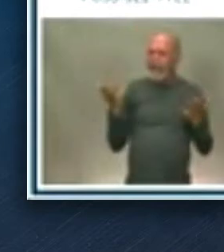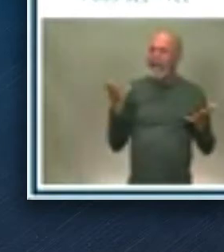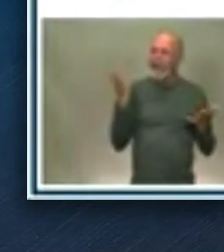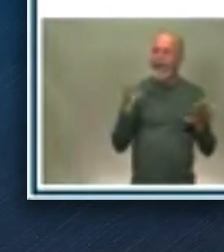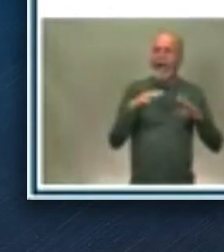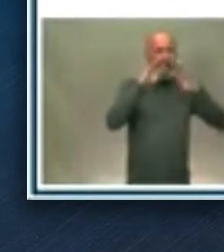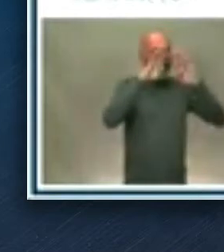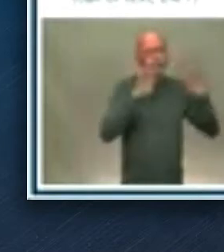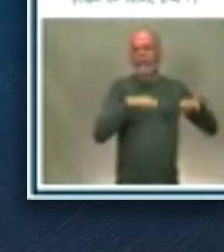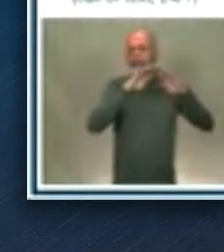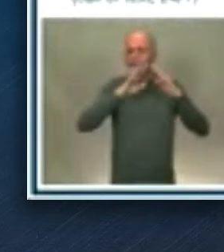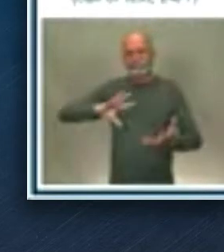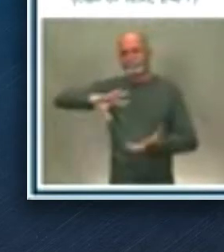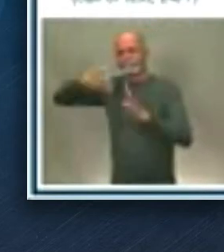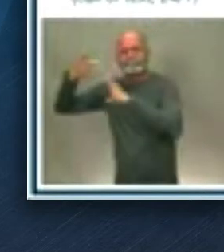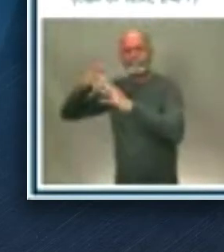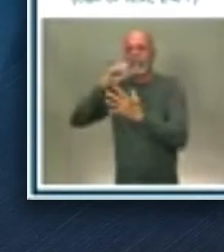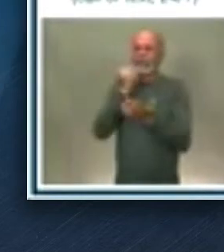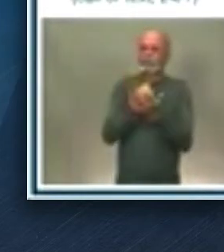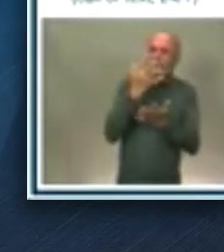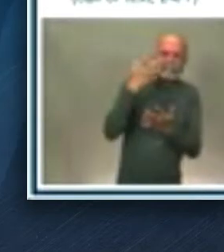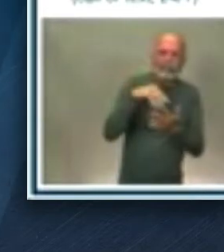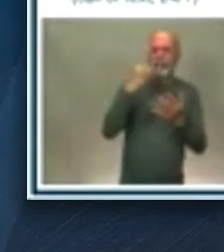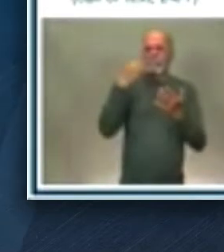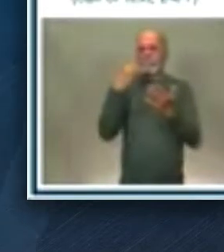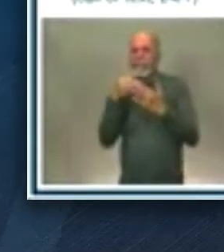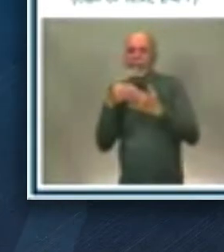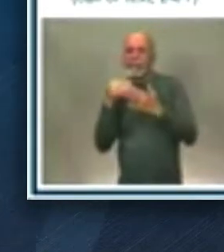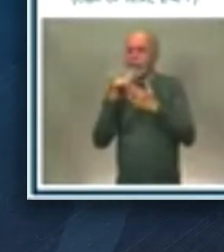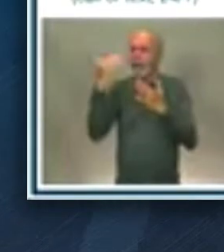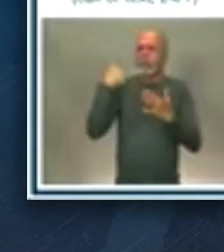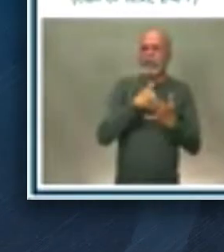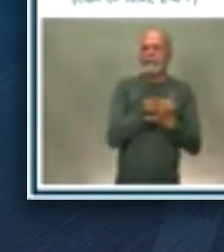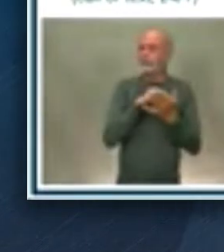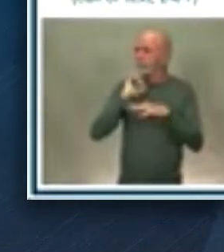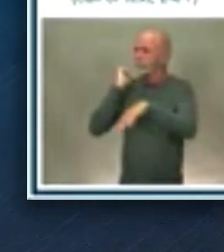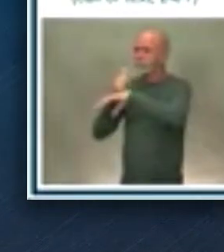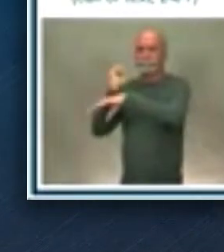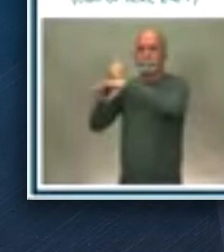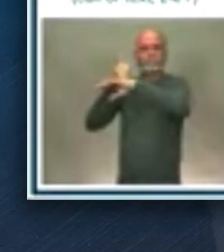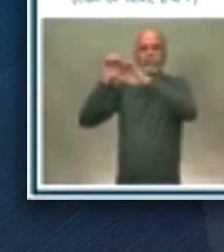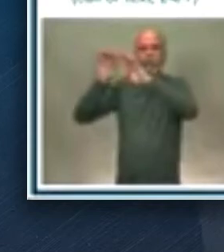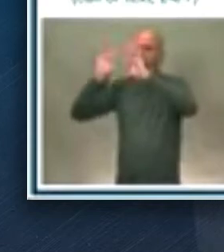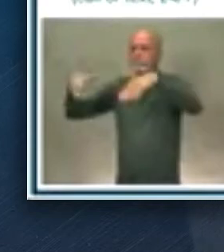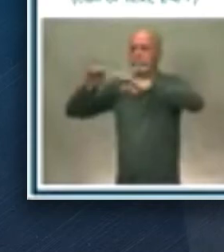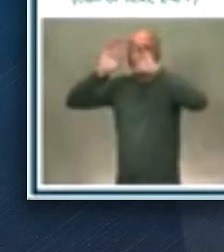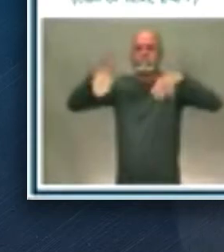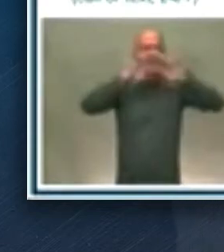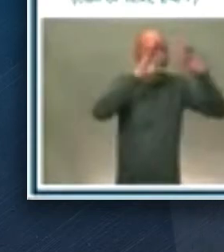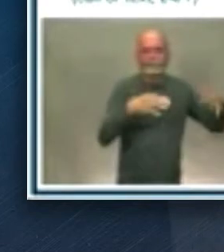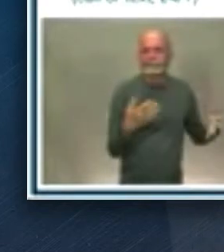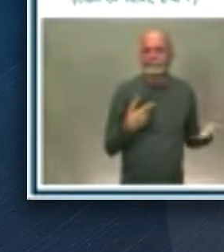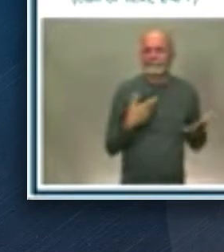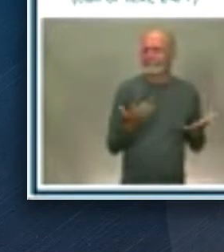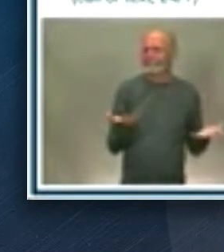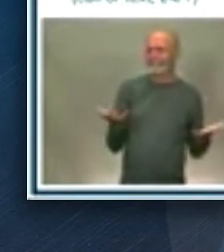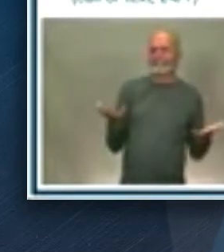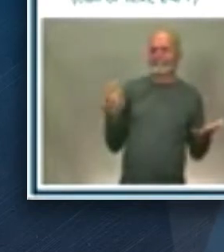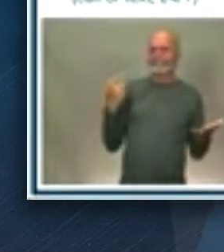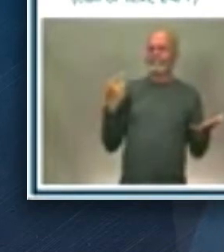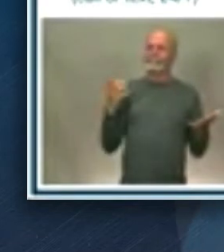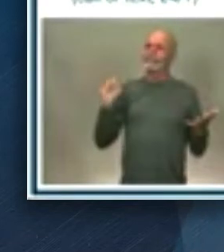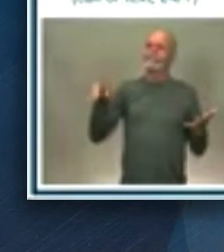been low and that's likely led to that outcome. So what is the logic behind ending rent control before housing stock is actually